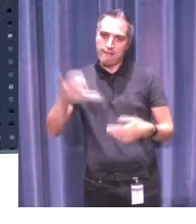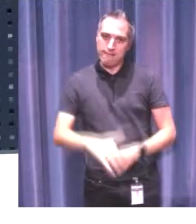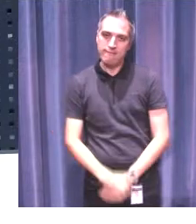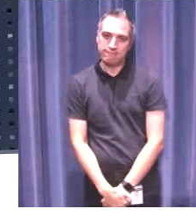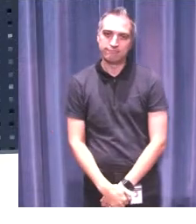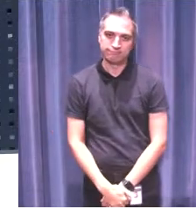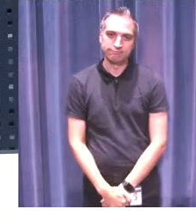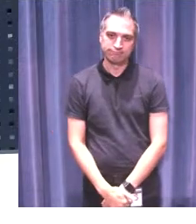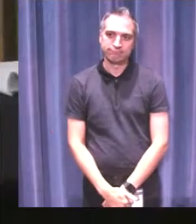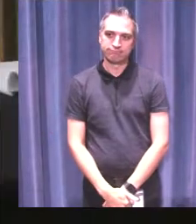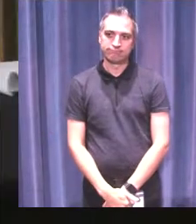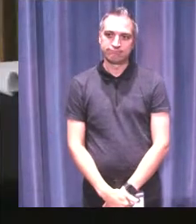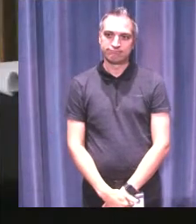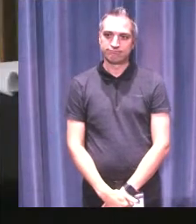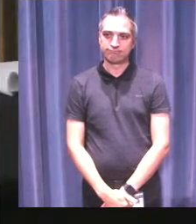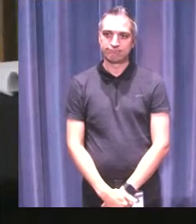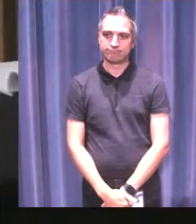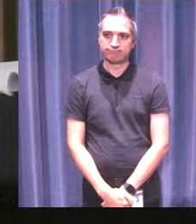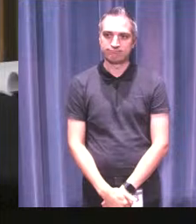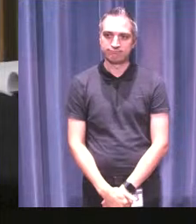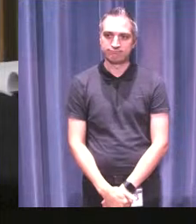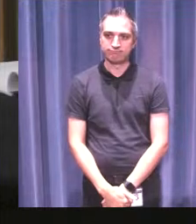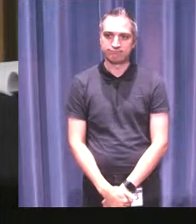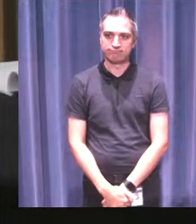Are there any follow-up questions to that one?